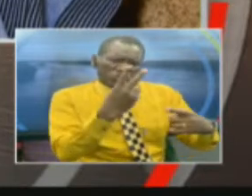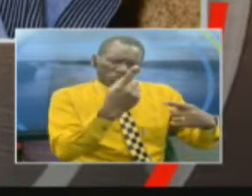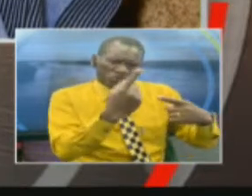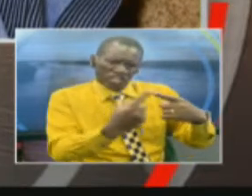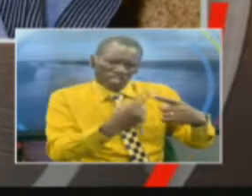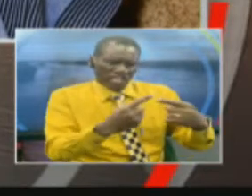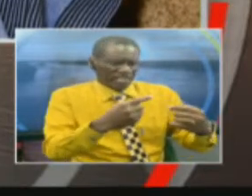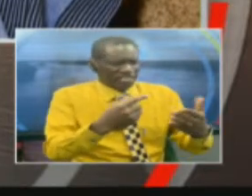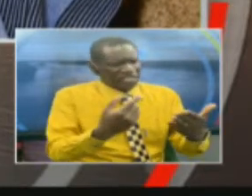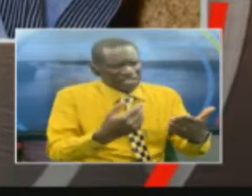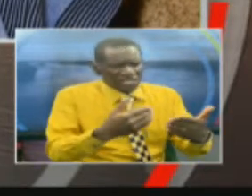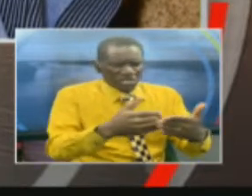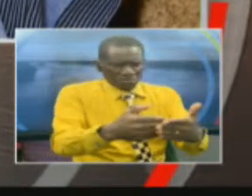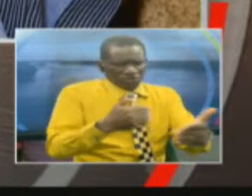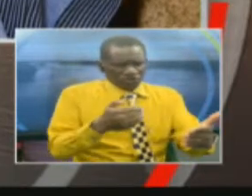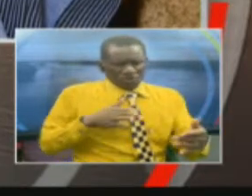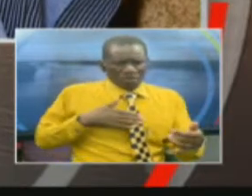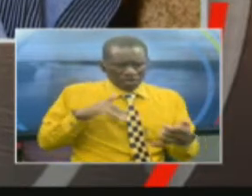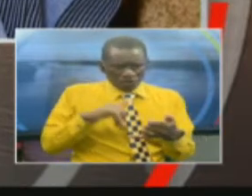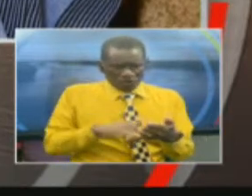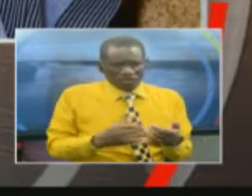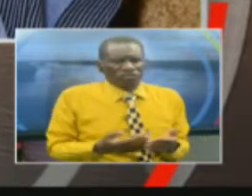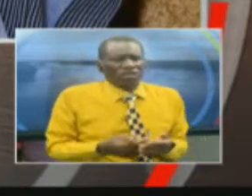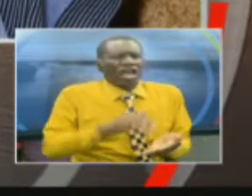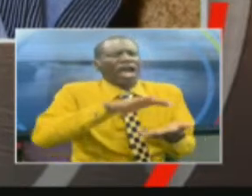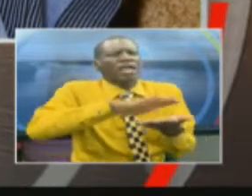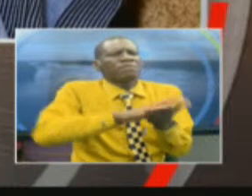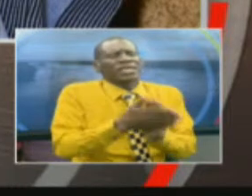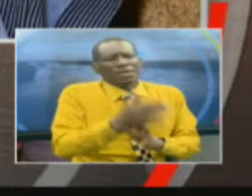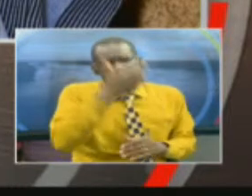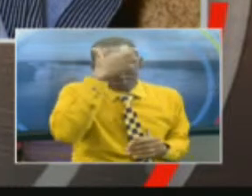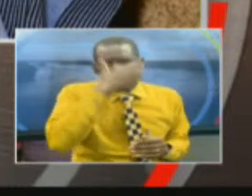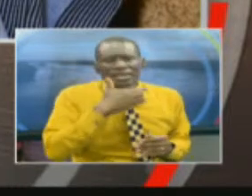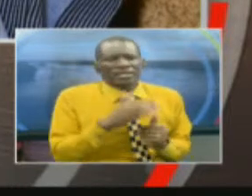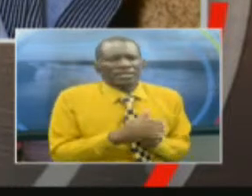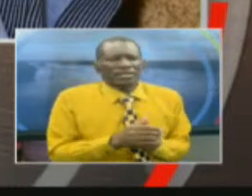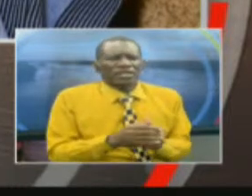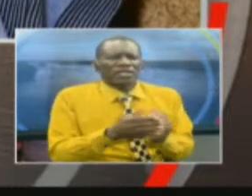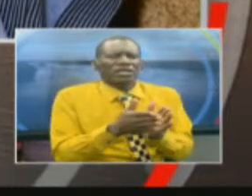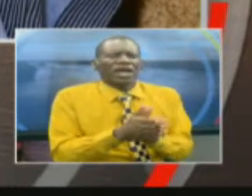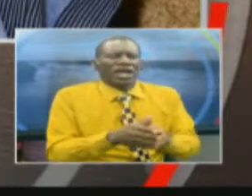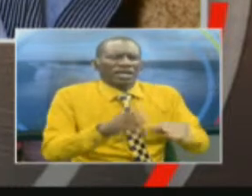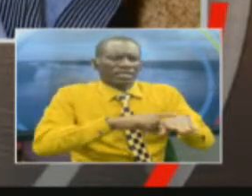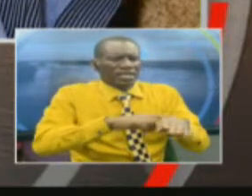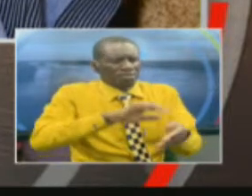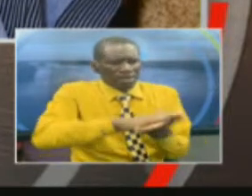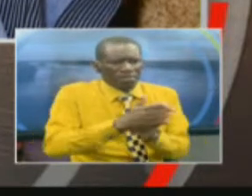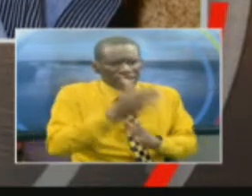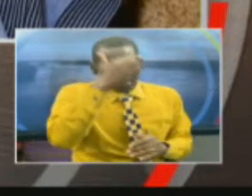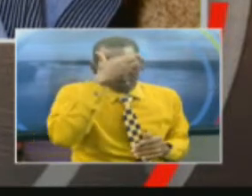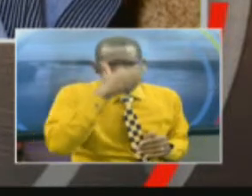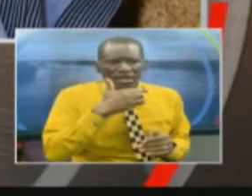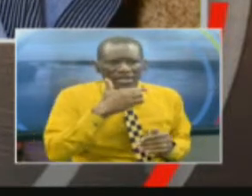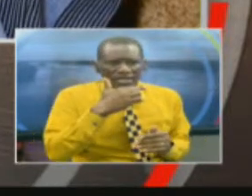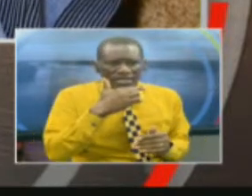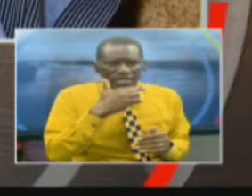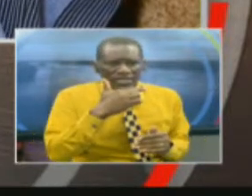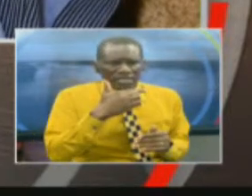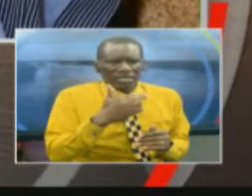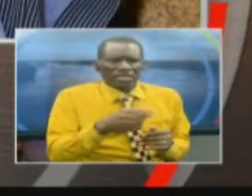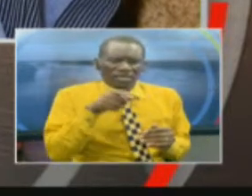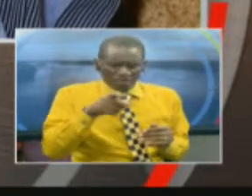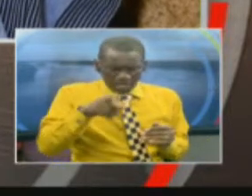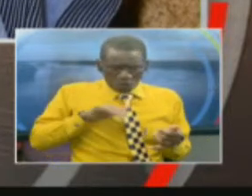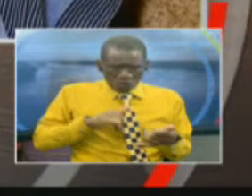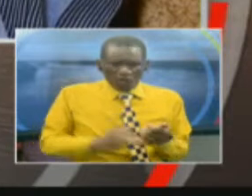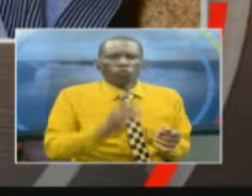like 2 years down the line, I lost sight, and when I lost sight, she was one of the